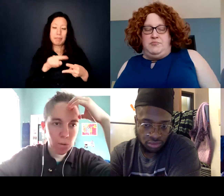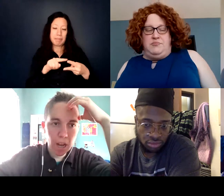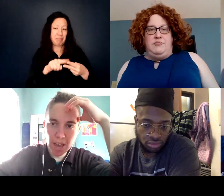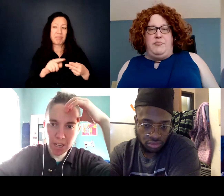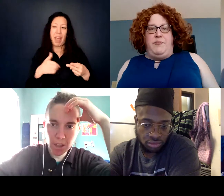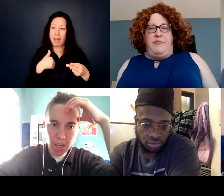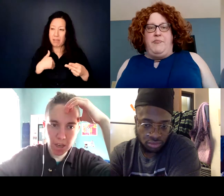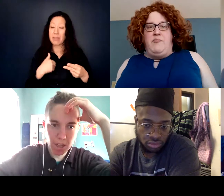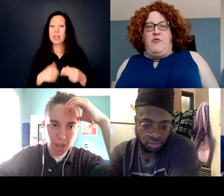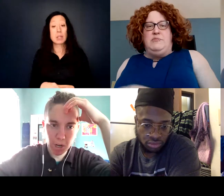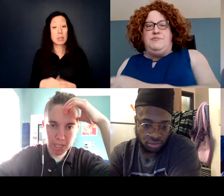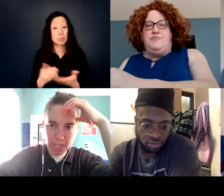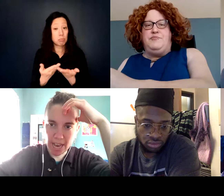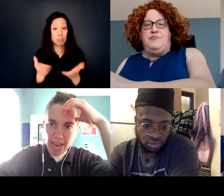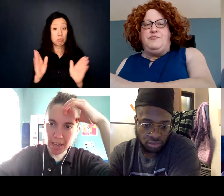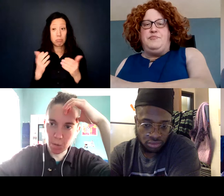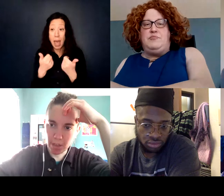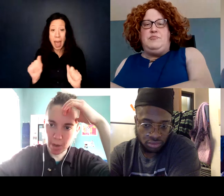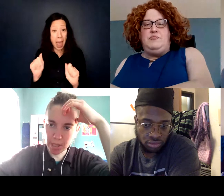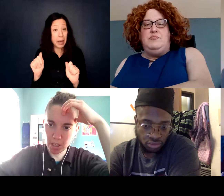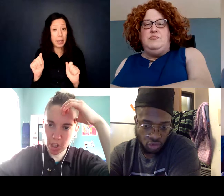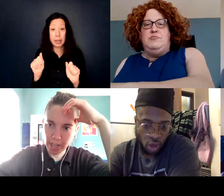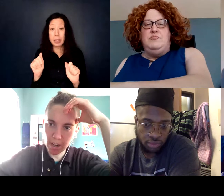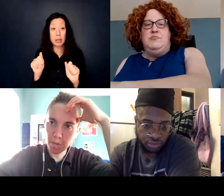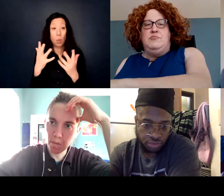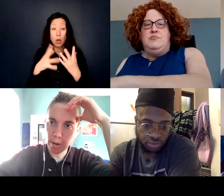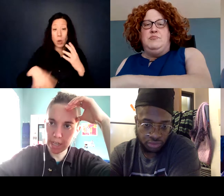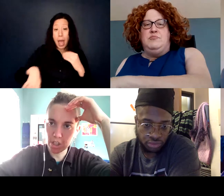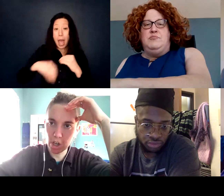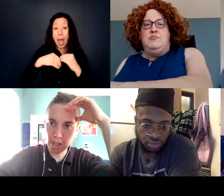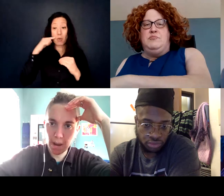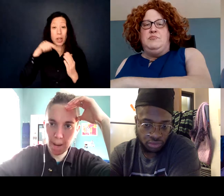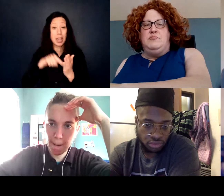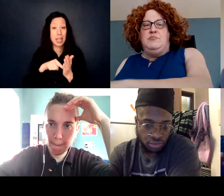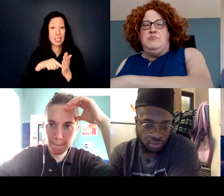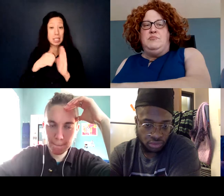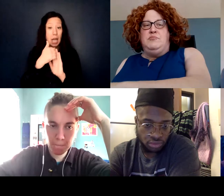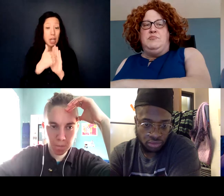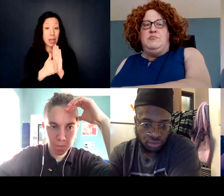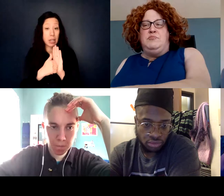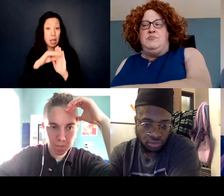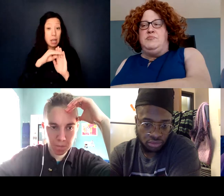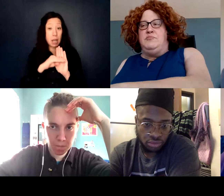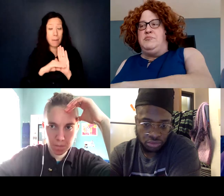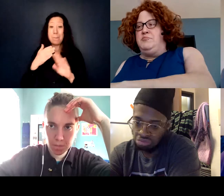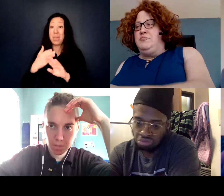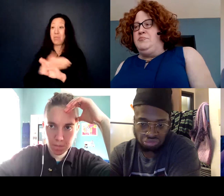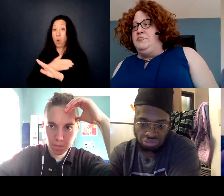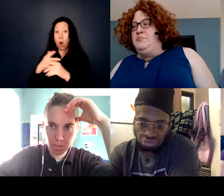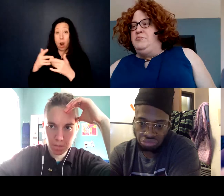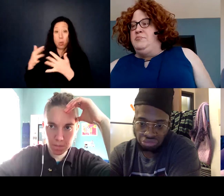Does anyone have anything they wanted to add to what I threw on this agenda before we get started?